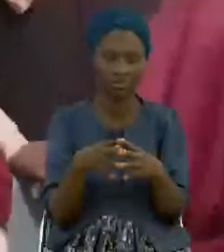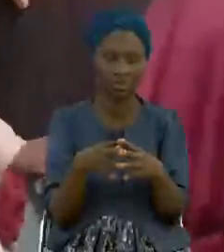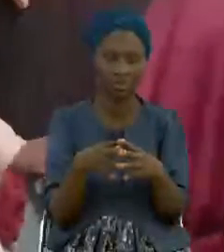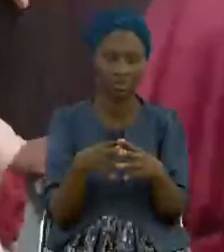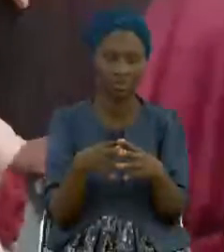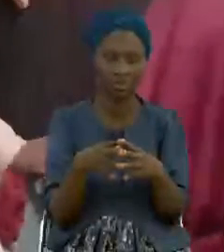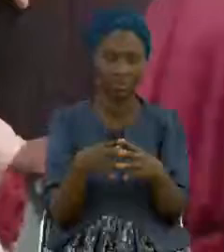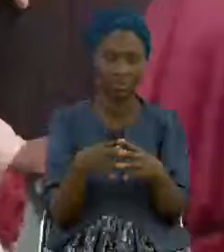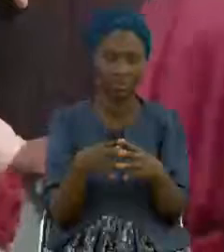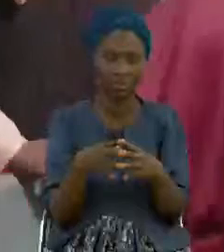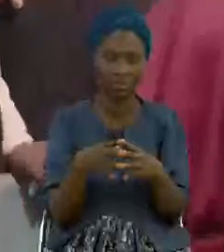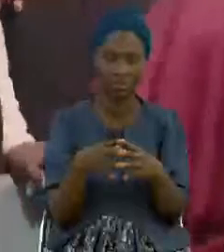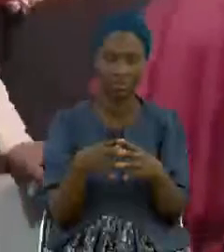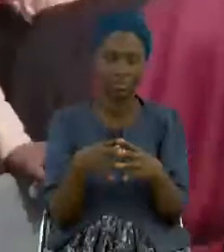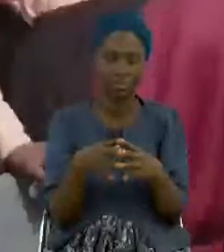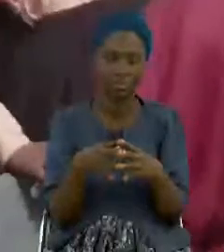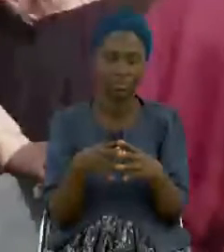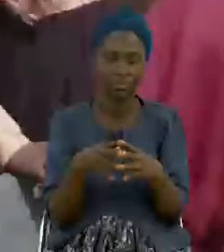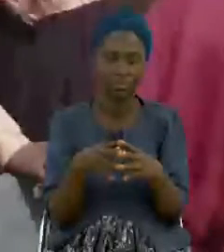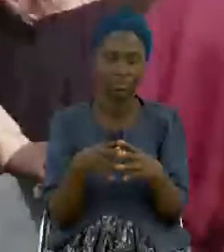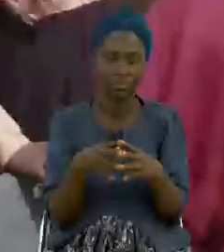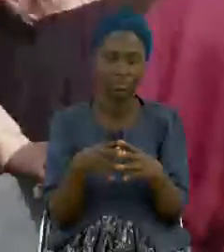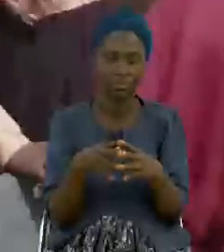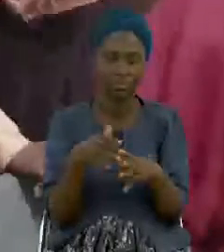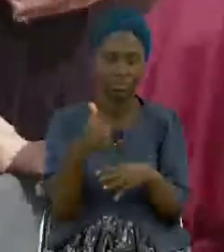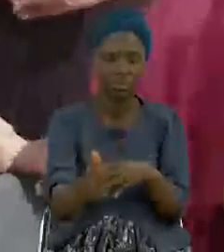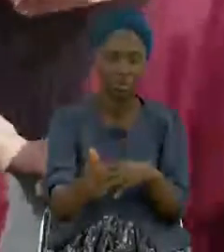Self scatters families.